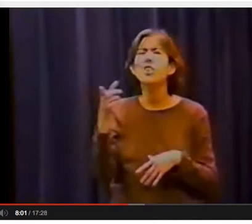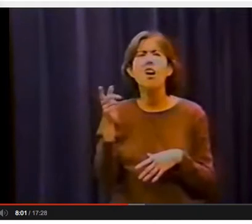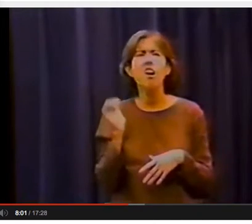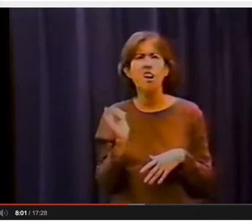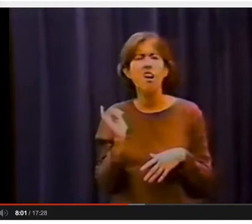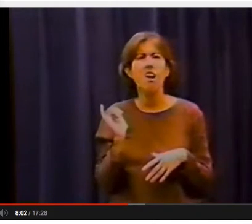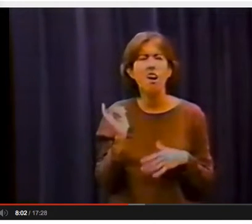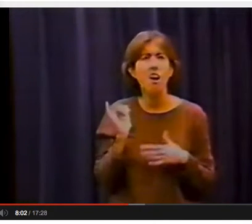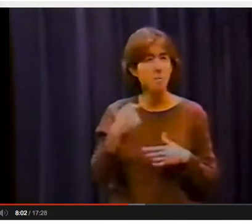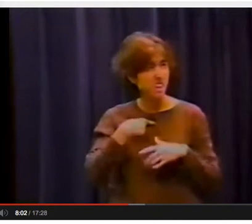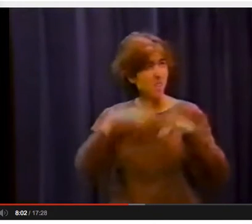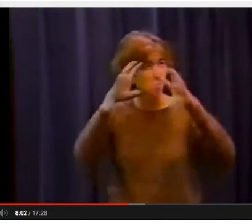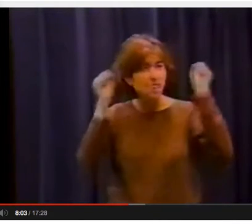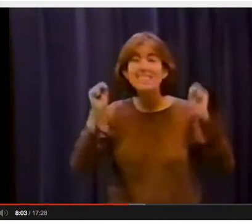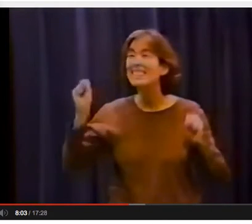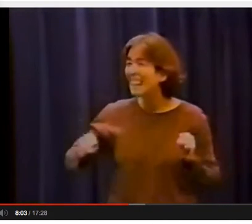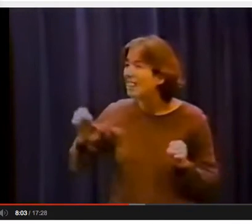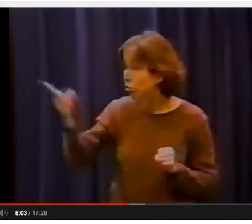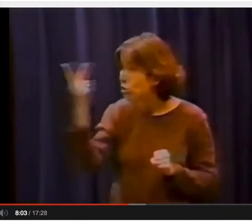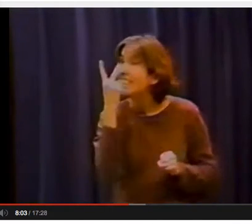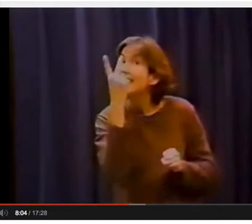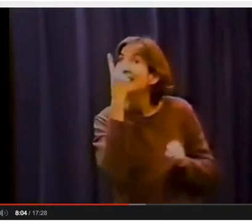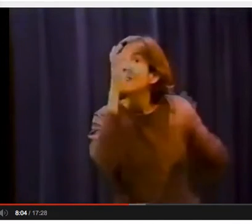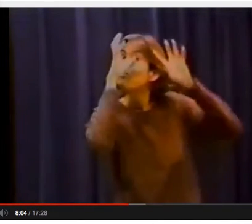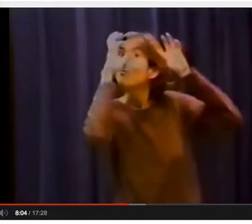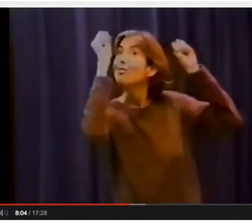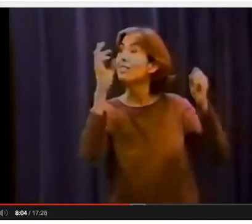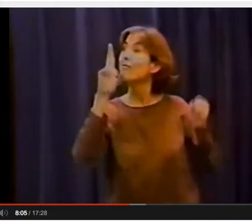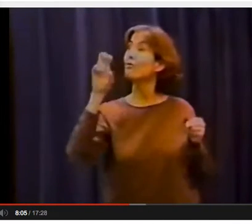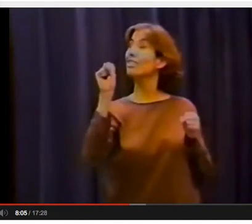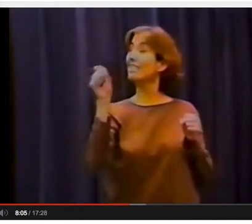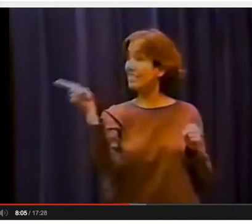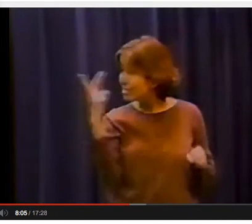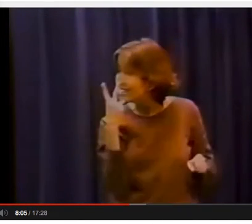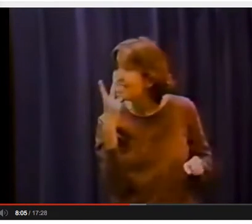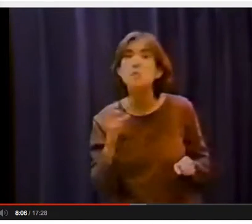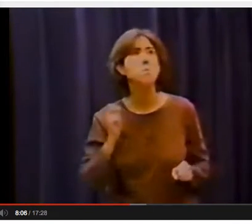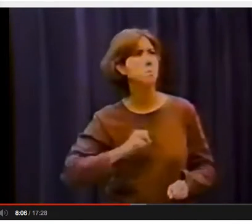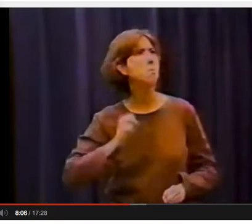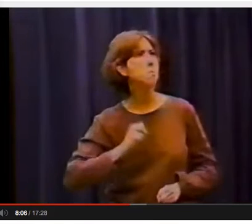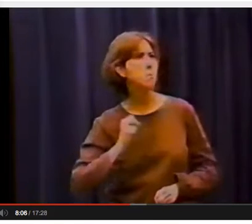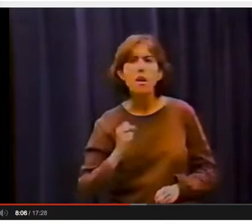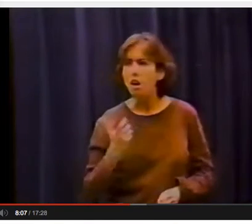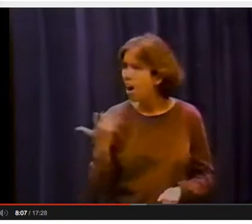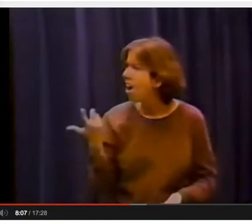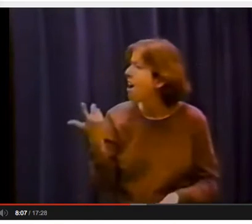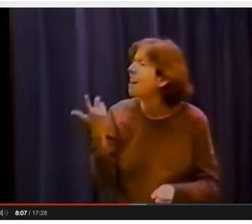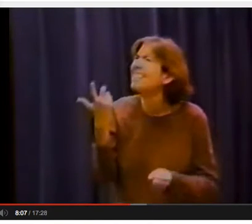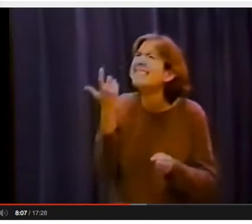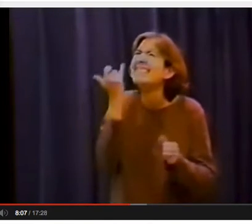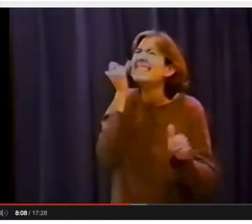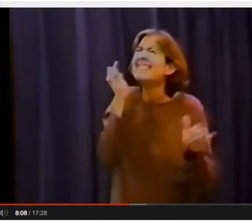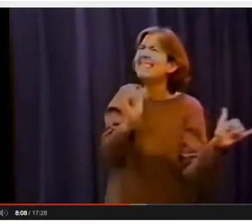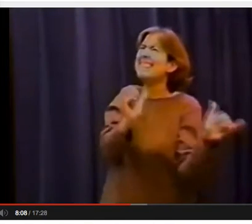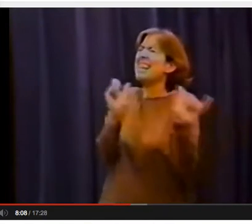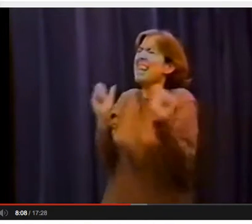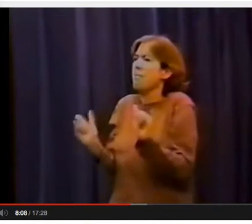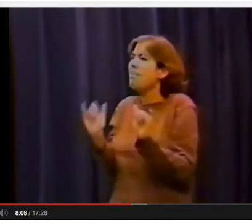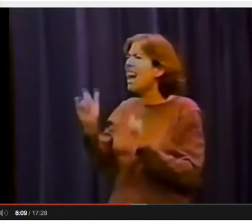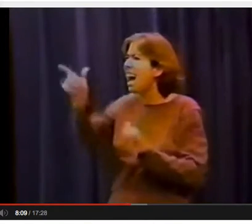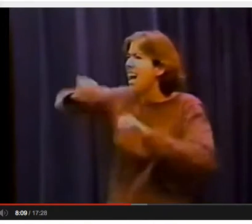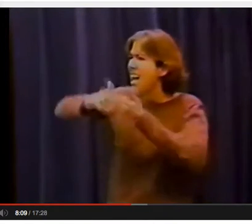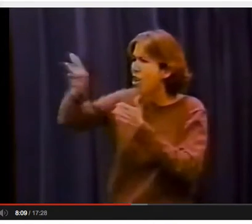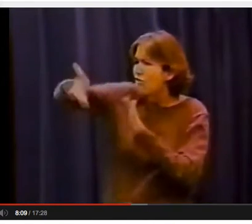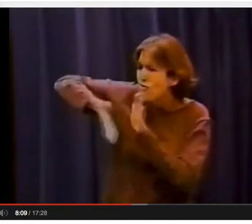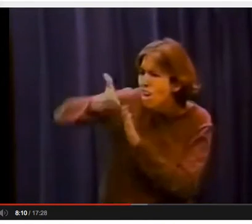president's role was, what the vice president's role were, and so some of the kids were wondering if, they wanted to be president of